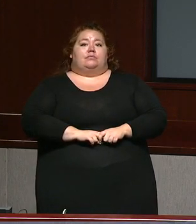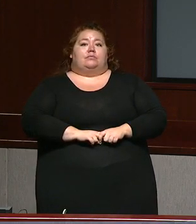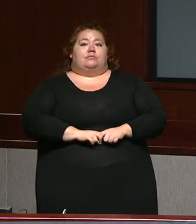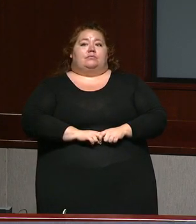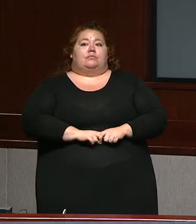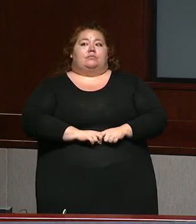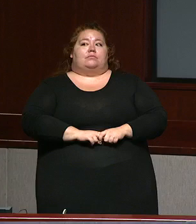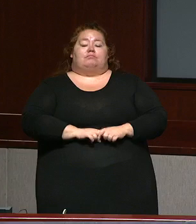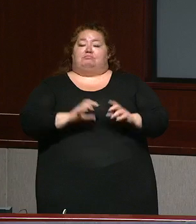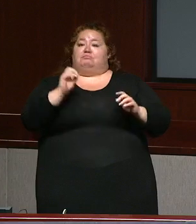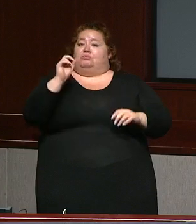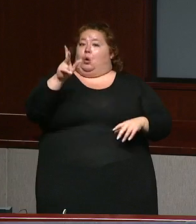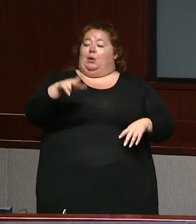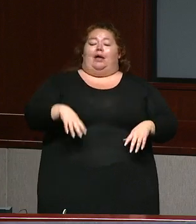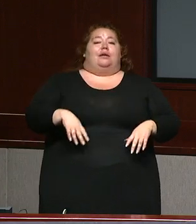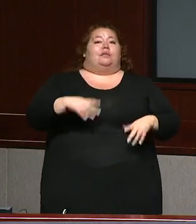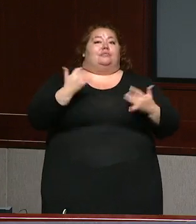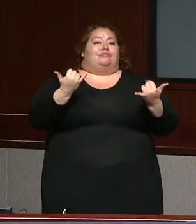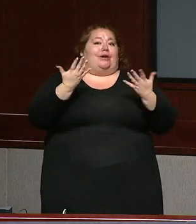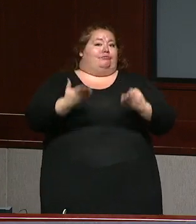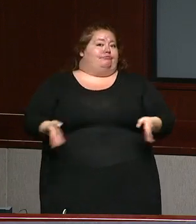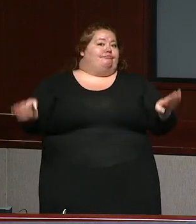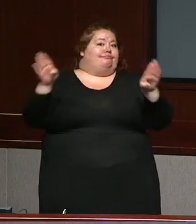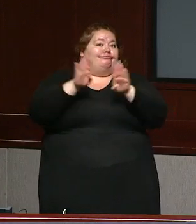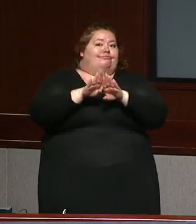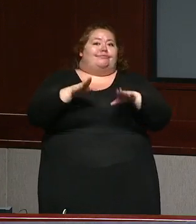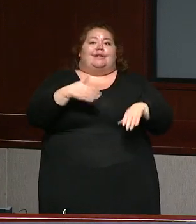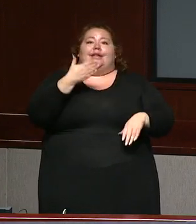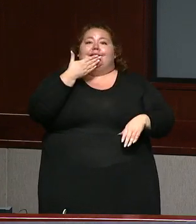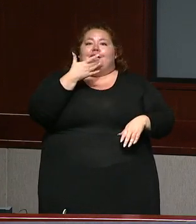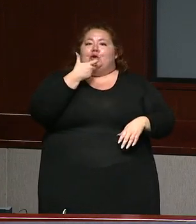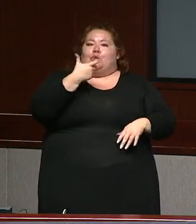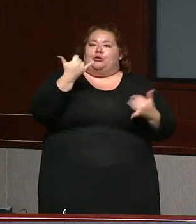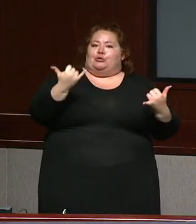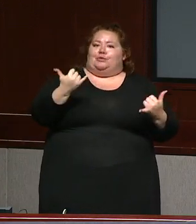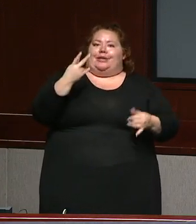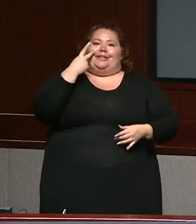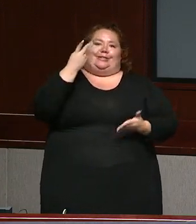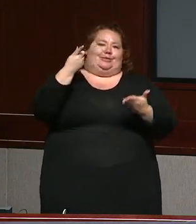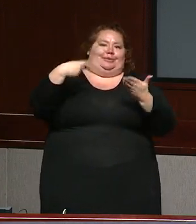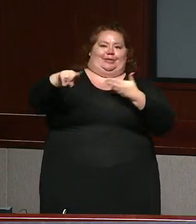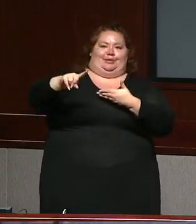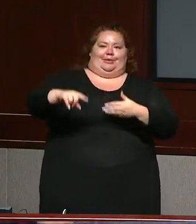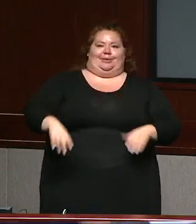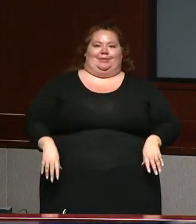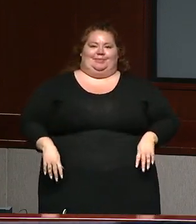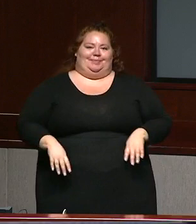Okay, with that, we're going to close up. Thank you for watching today, and we'll see you next week.